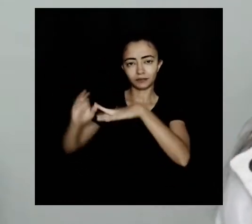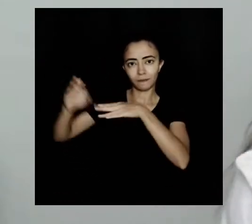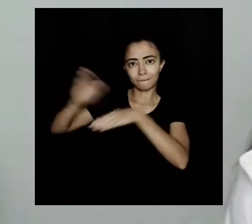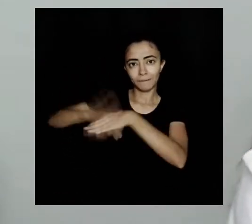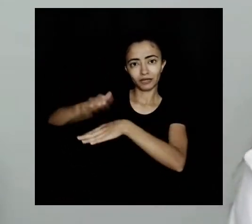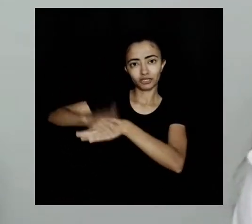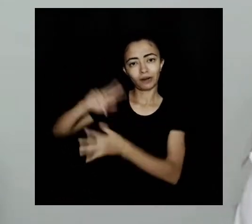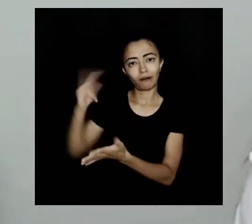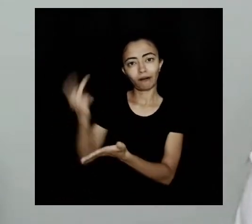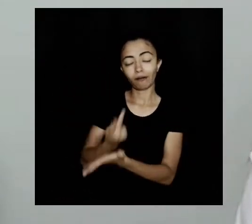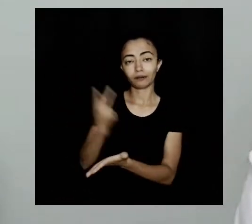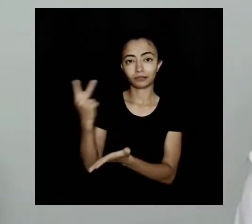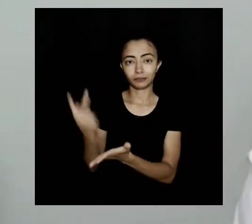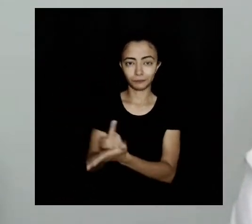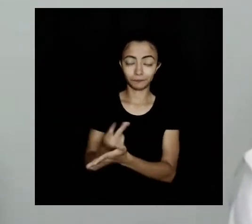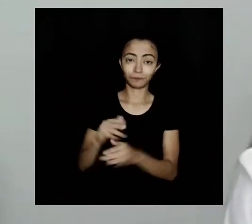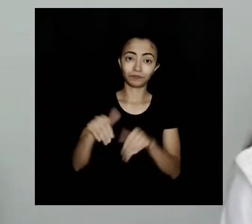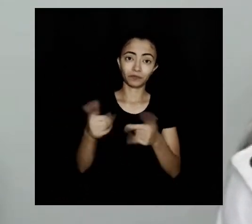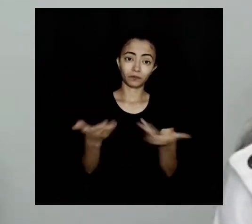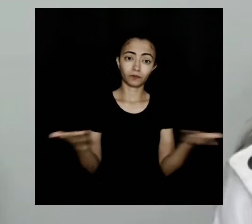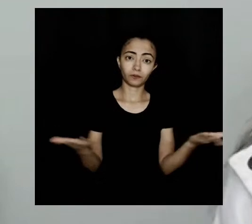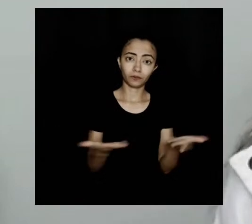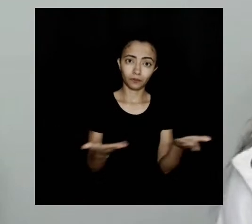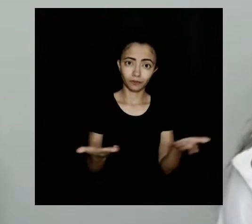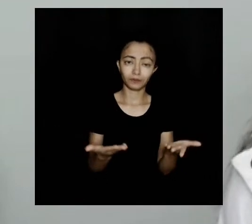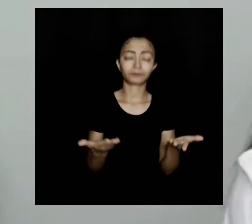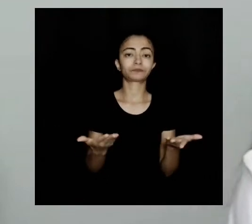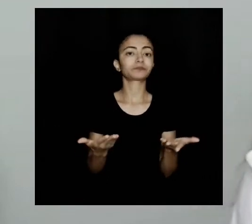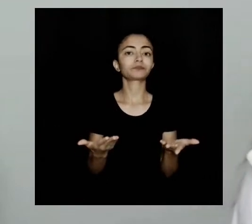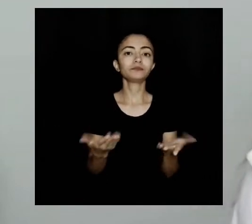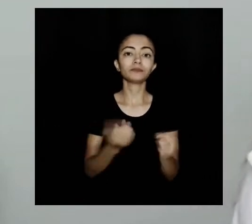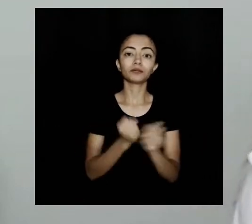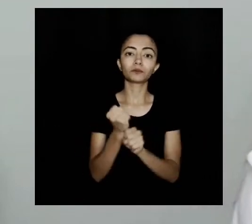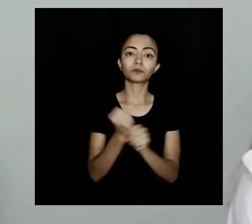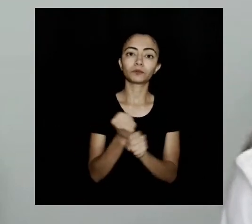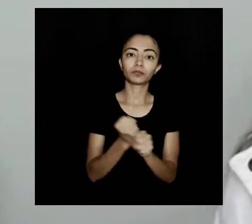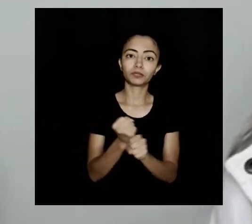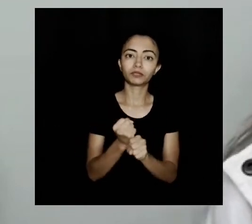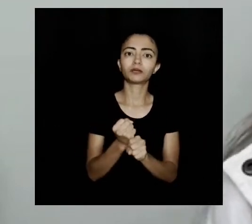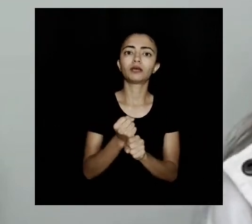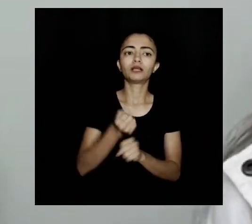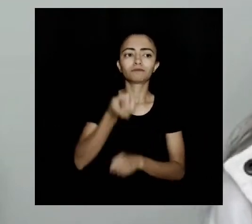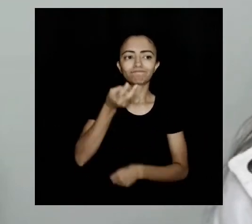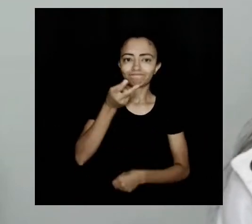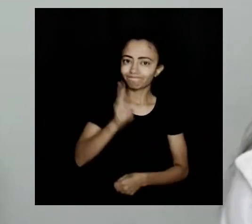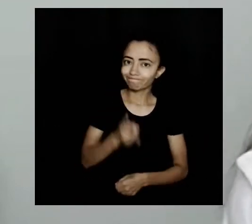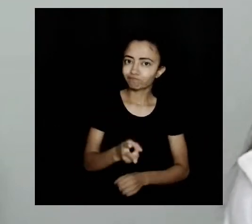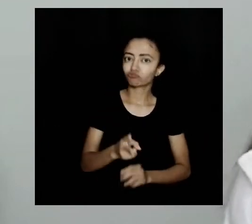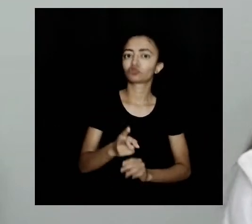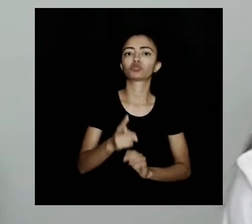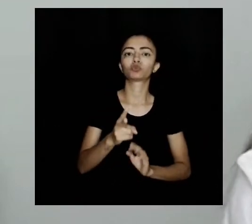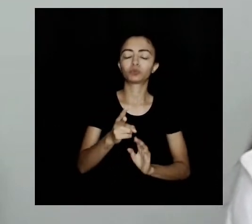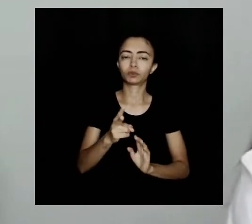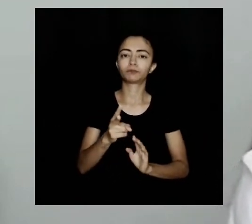of commercializing these products. This year, IFAM Brazil is going to continue